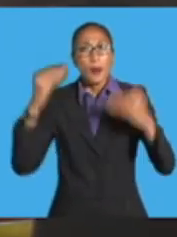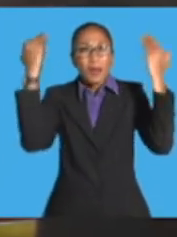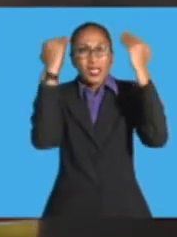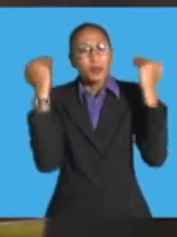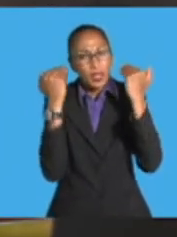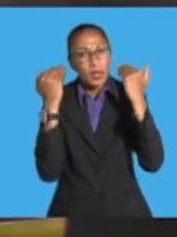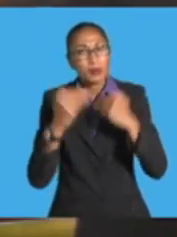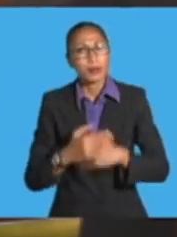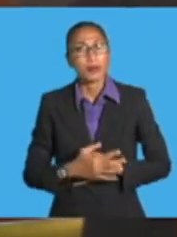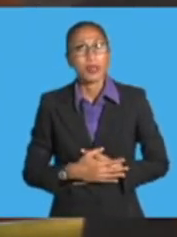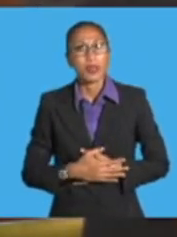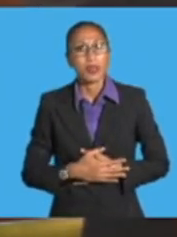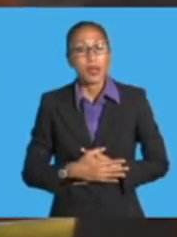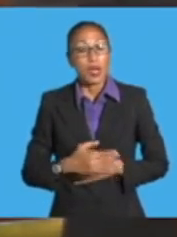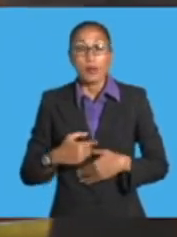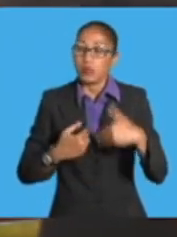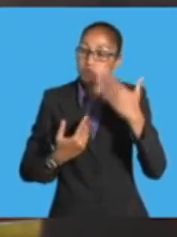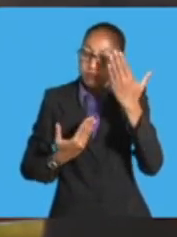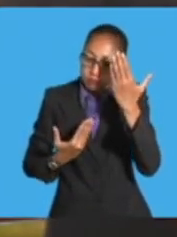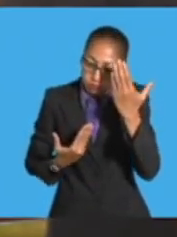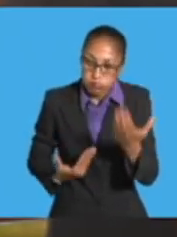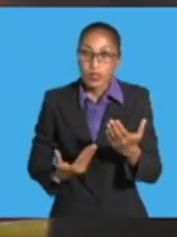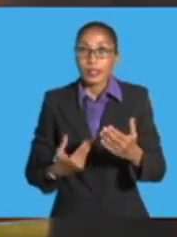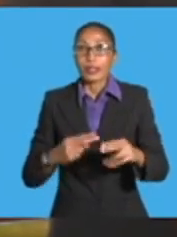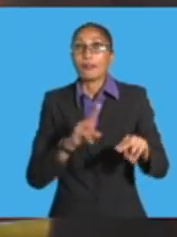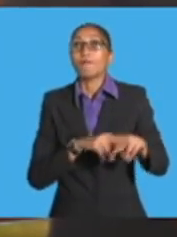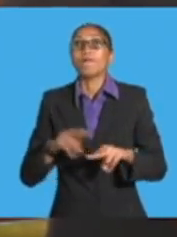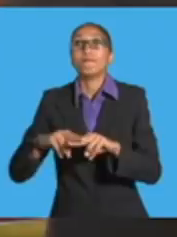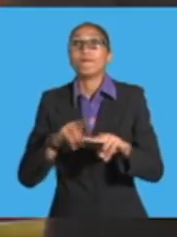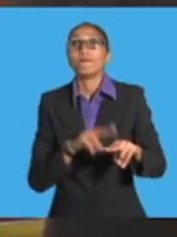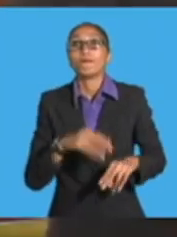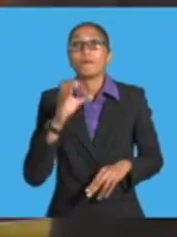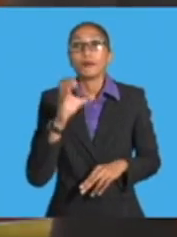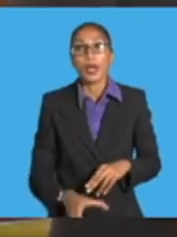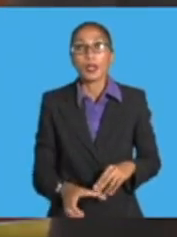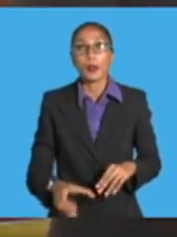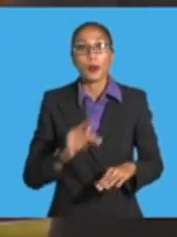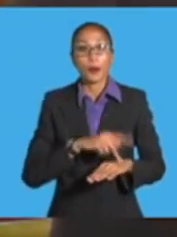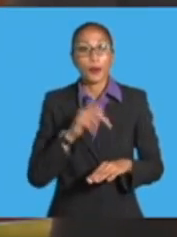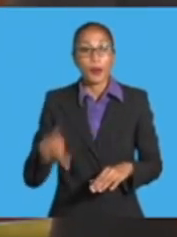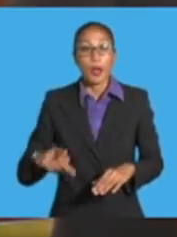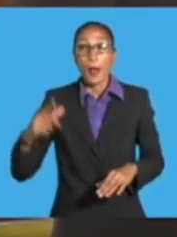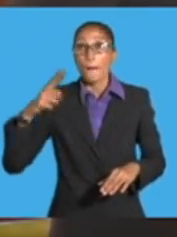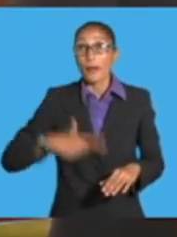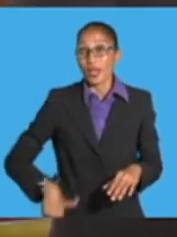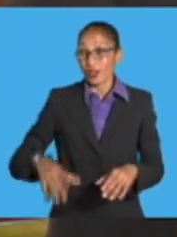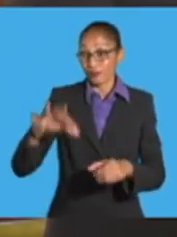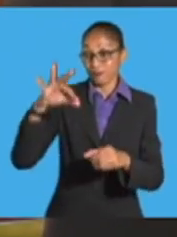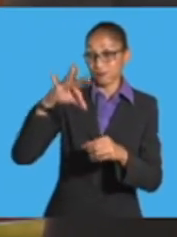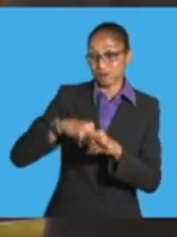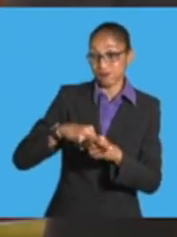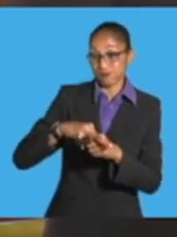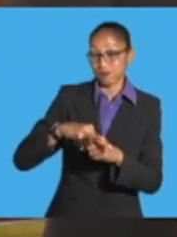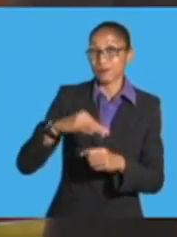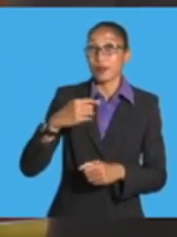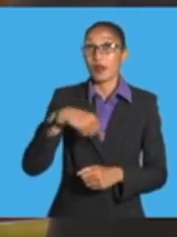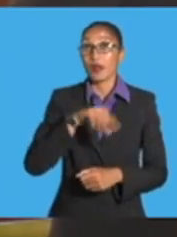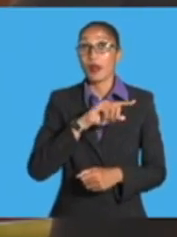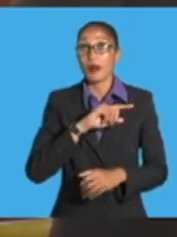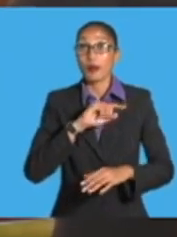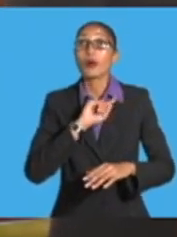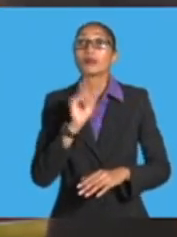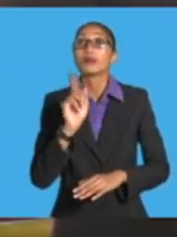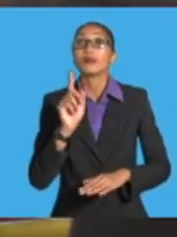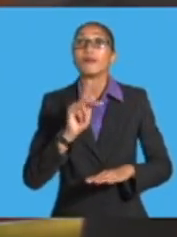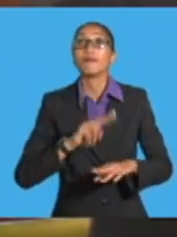Speaker, I am honored to be sitting in the Fijian Parliament because of the verdict of this nation populace who have voted our Fiji First